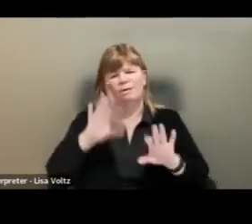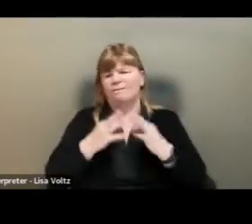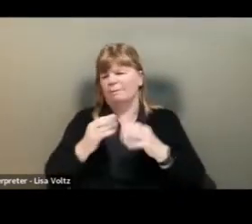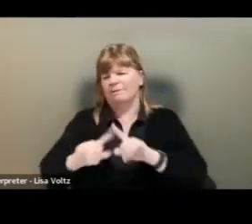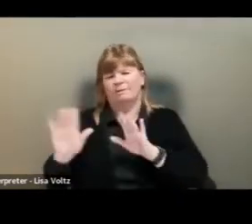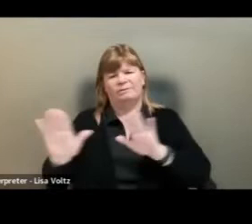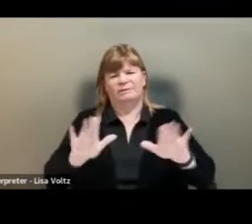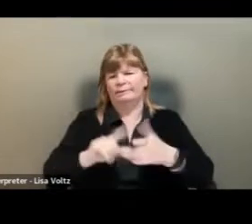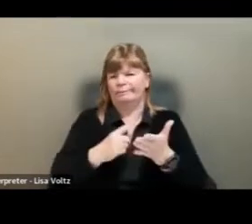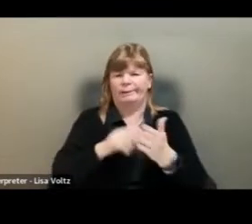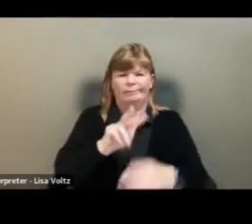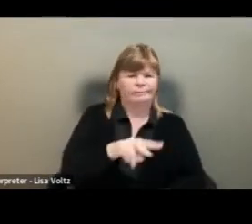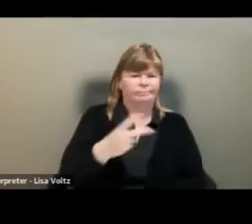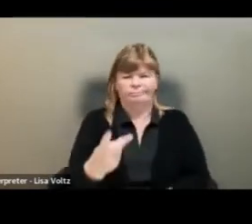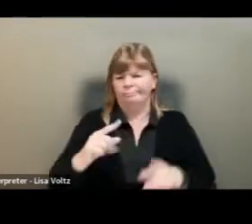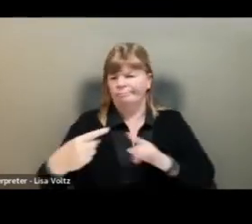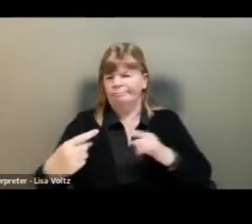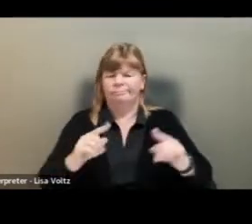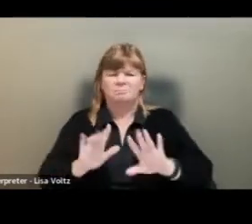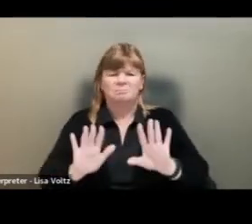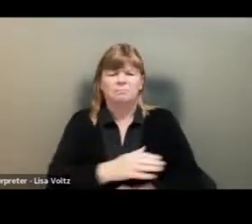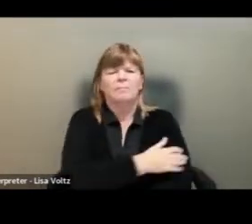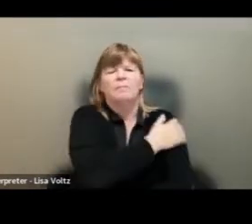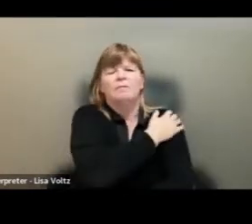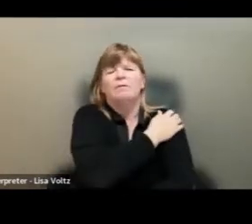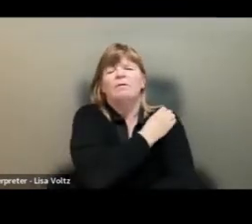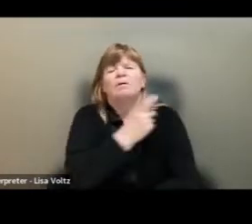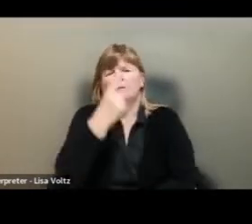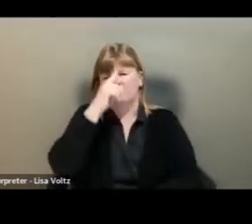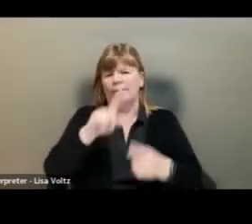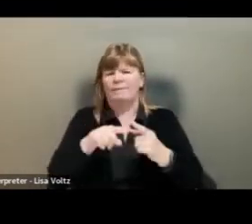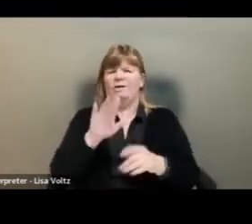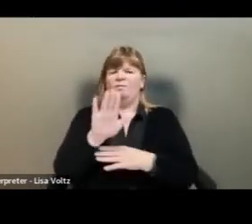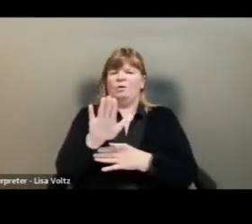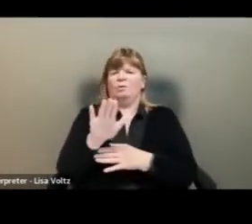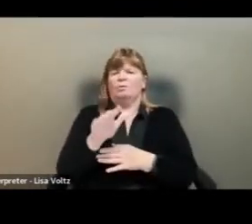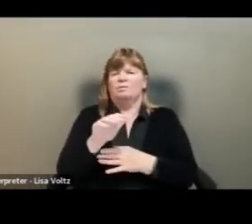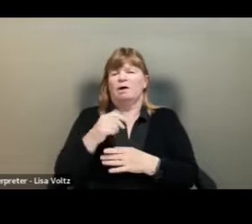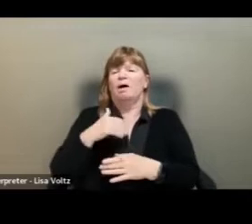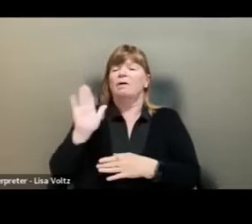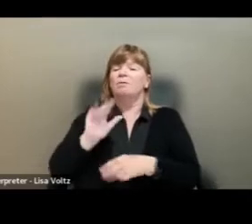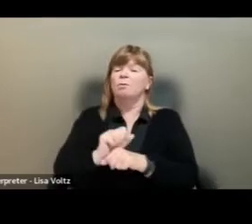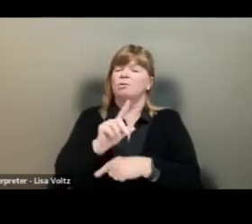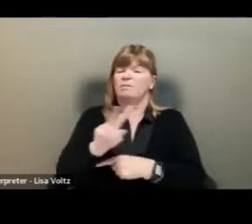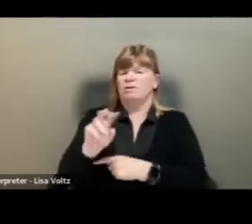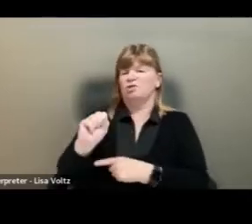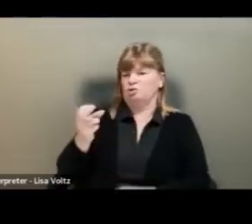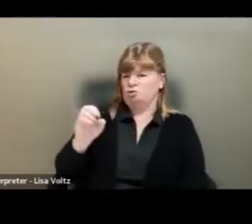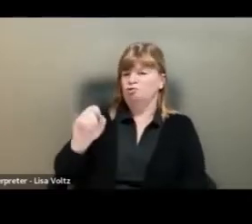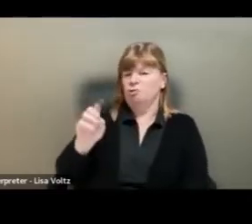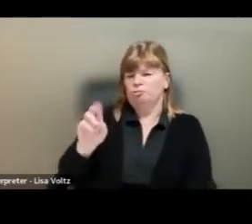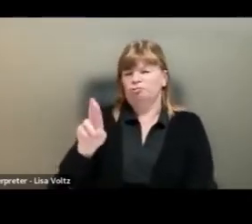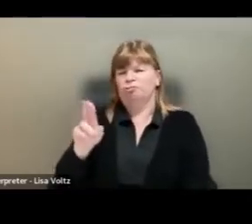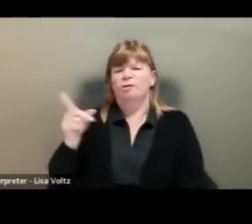sometimes it's different in different cases. But when we think about some of those ways, when I worked in a domestic violence shelter, there